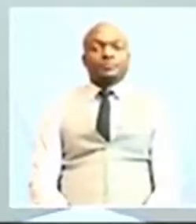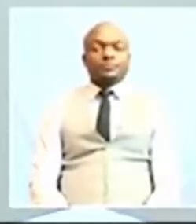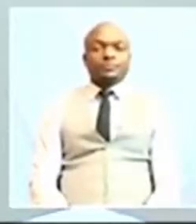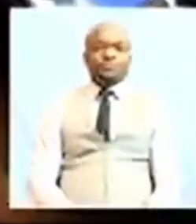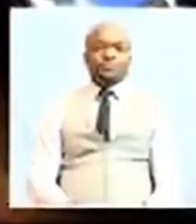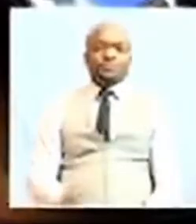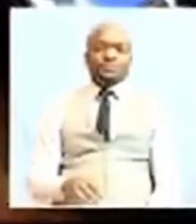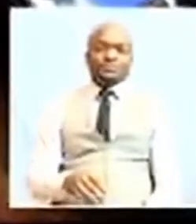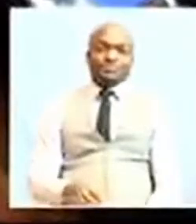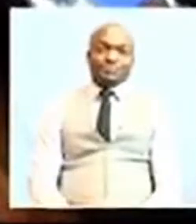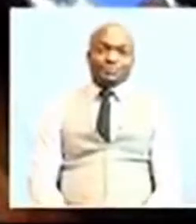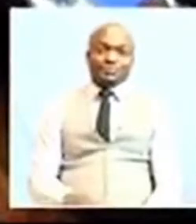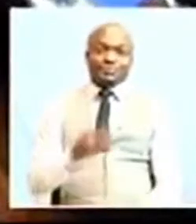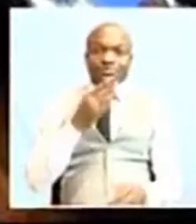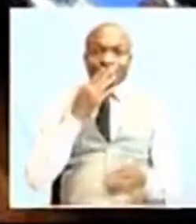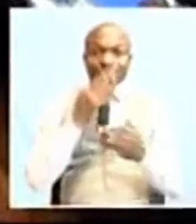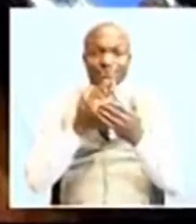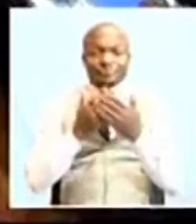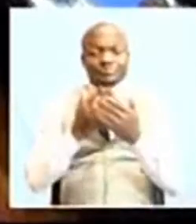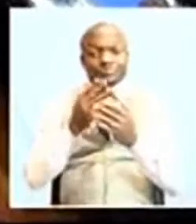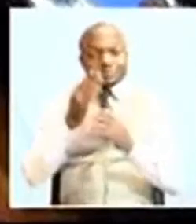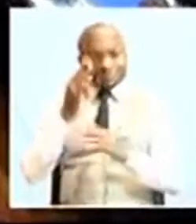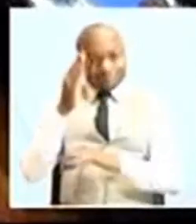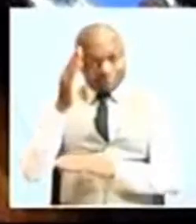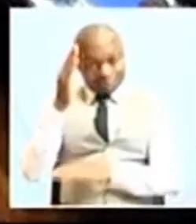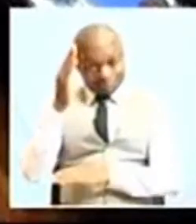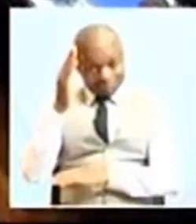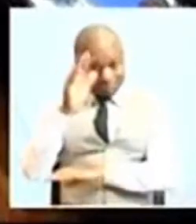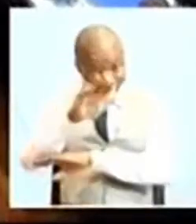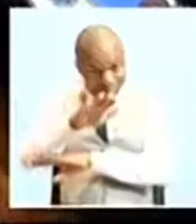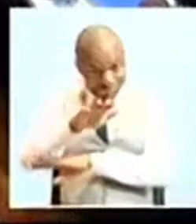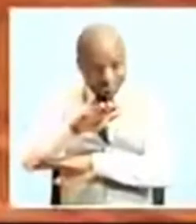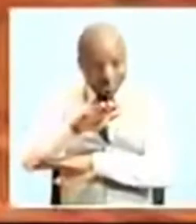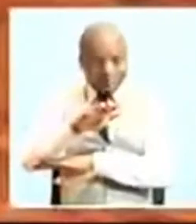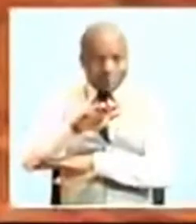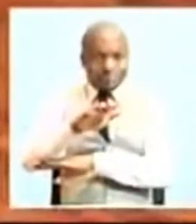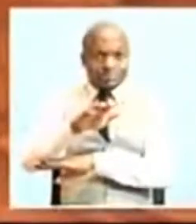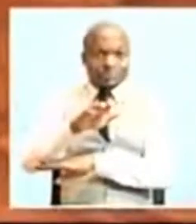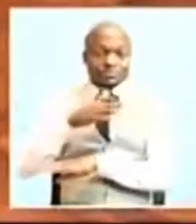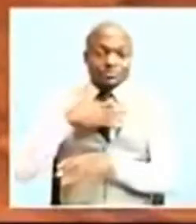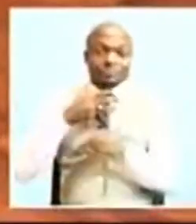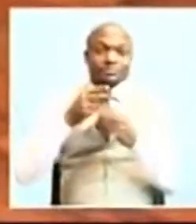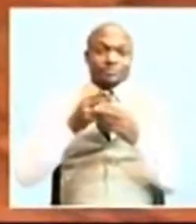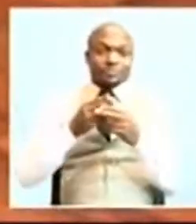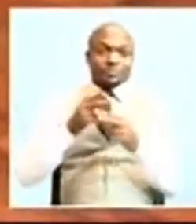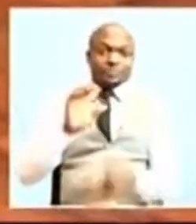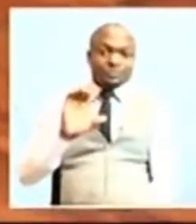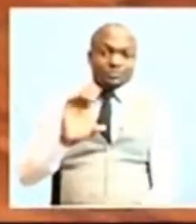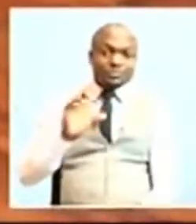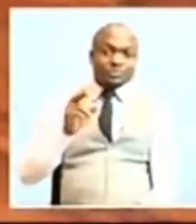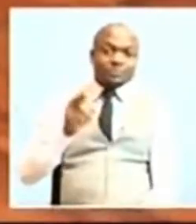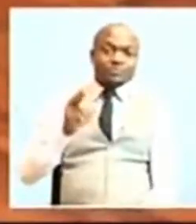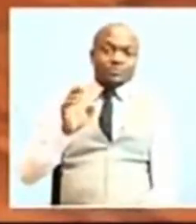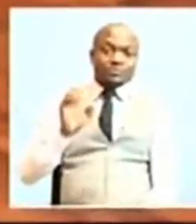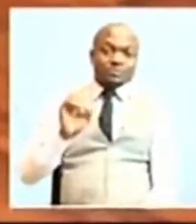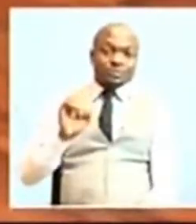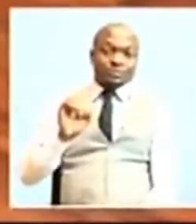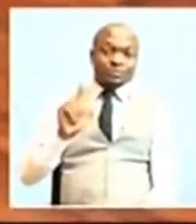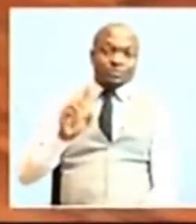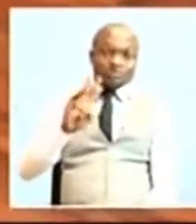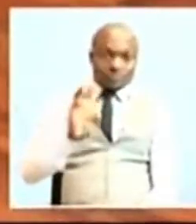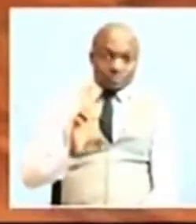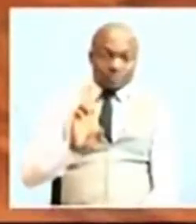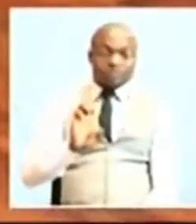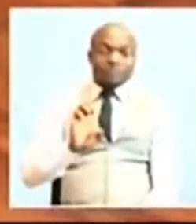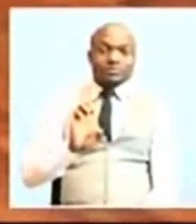God bless you, Chair. Good evening. My name is Cholwe Maunga, Council Secretary, SINAZONGWE Town Council. I'll